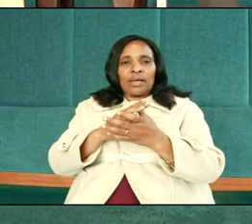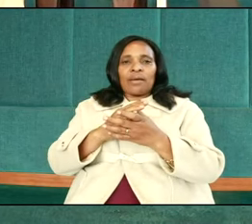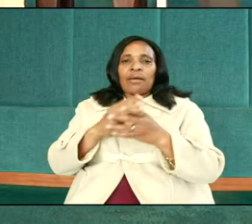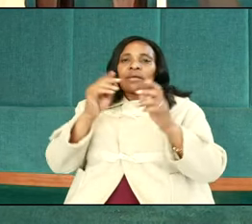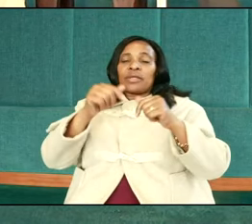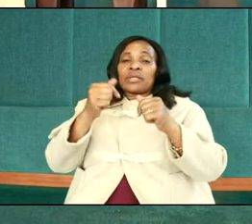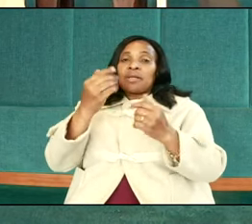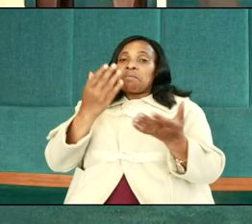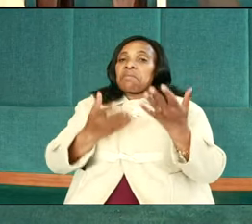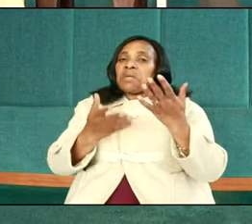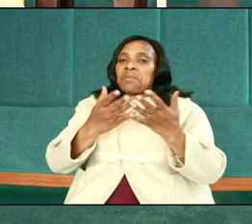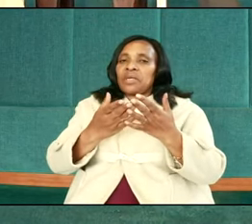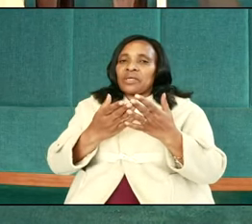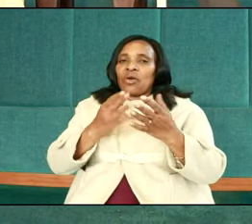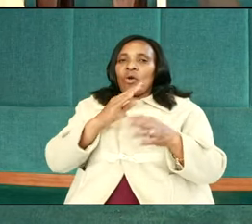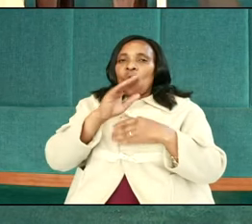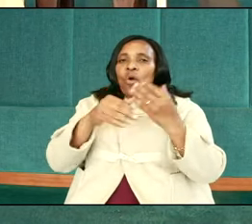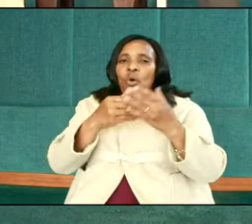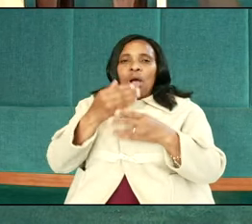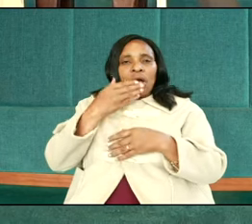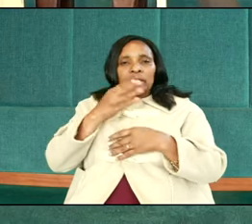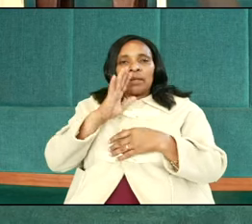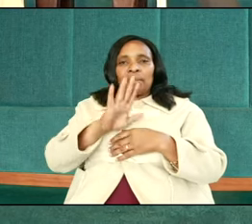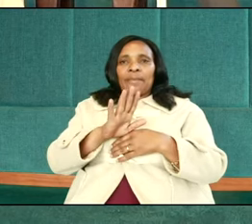is either or, so that should be your answer.